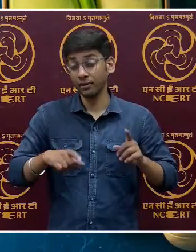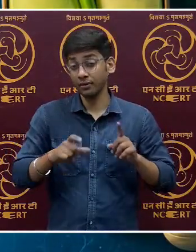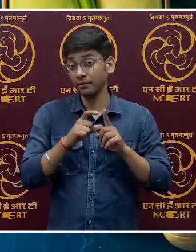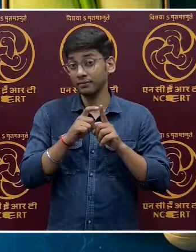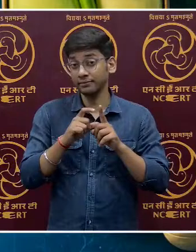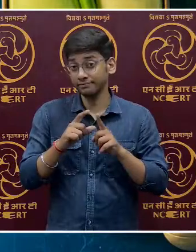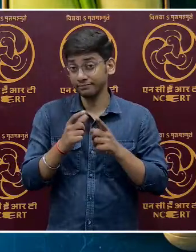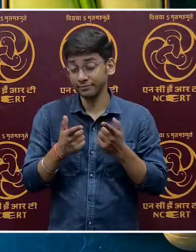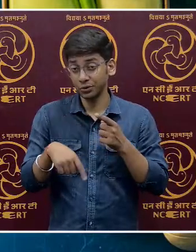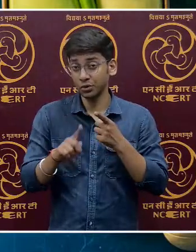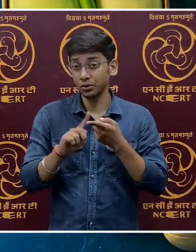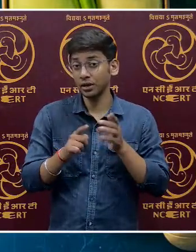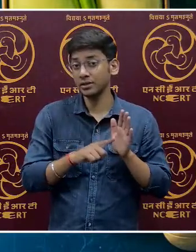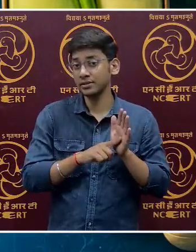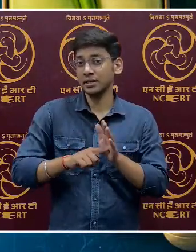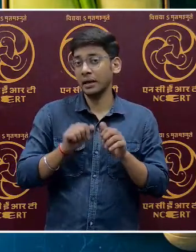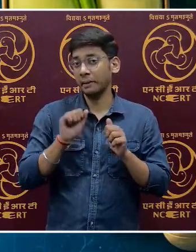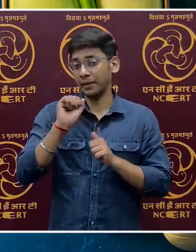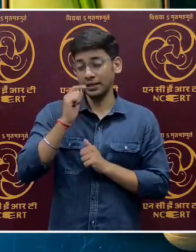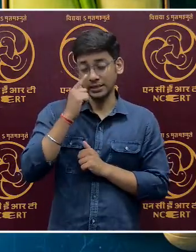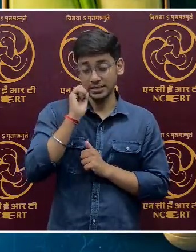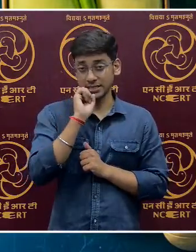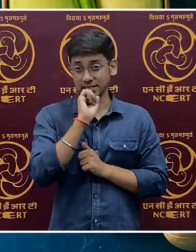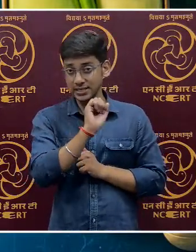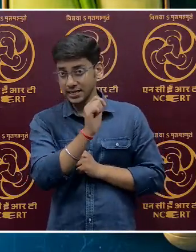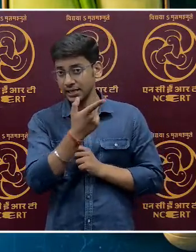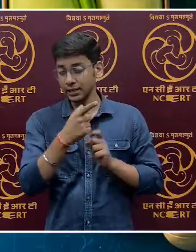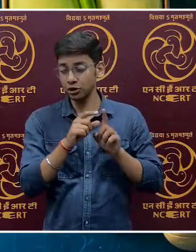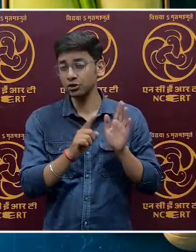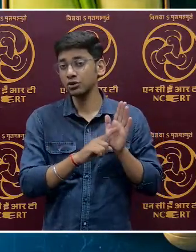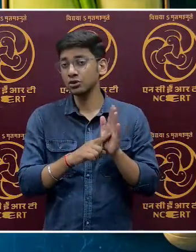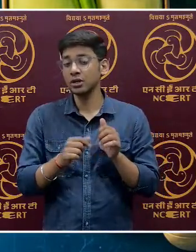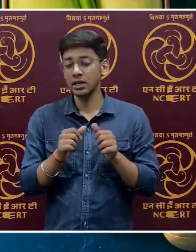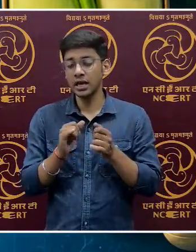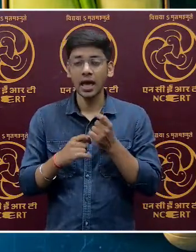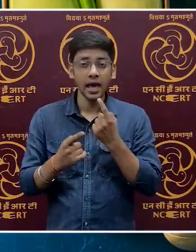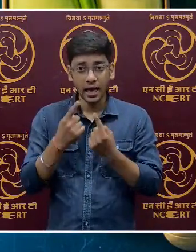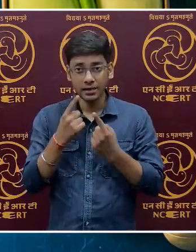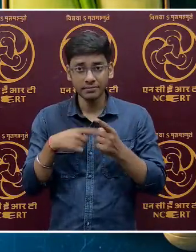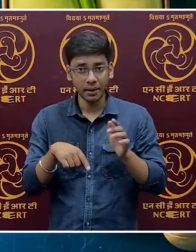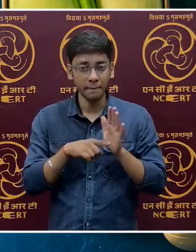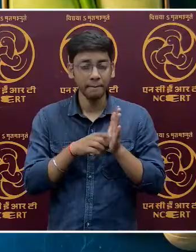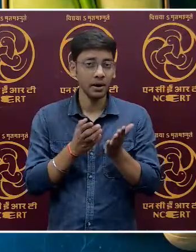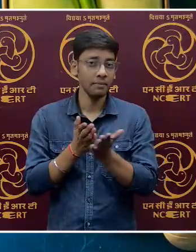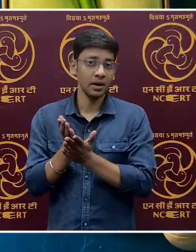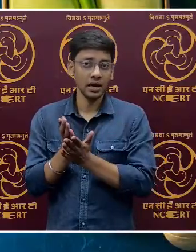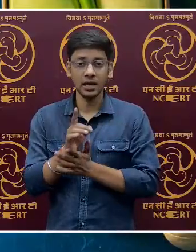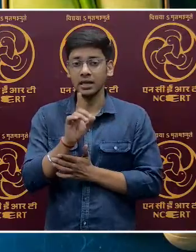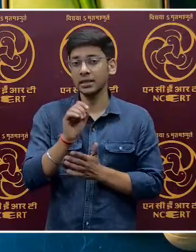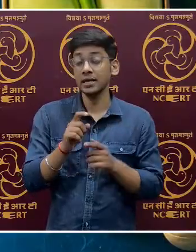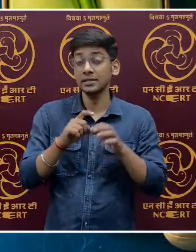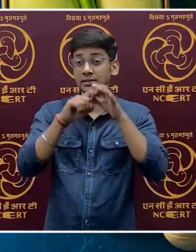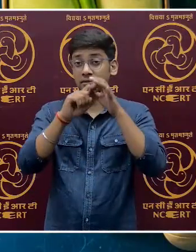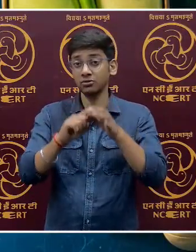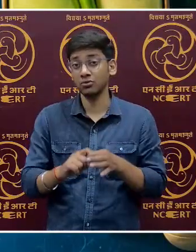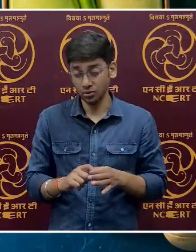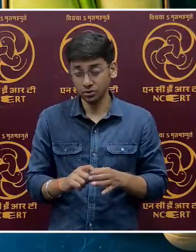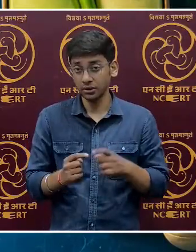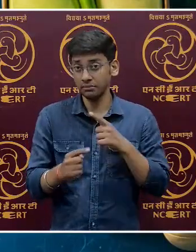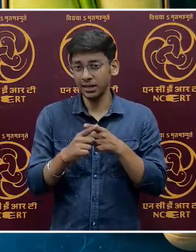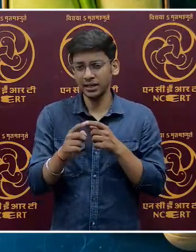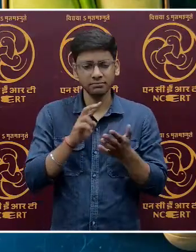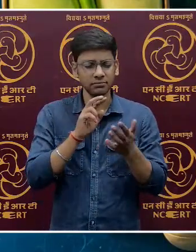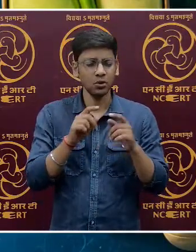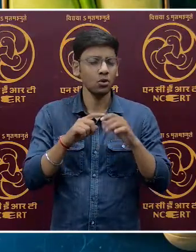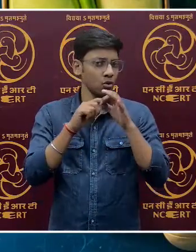this entire simulation, and she also showed you the assessment part where there are 10 questions, and you can read